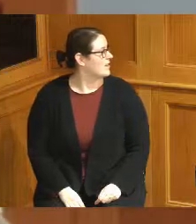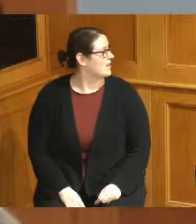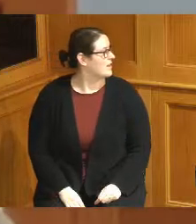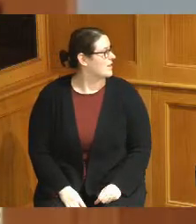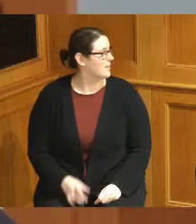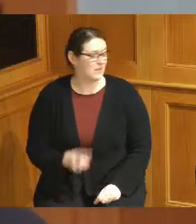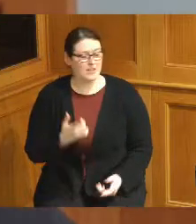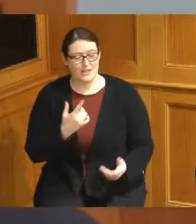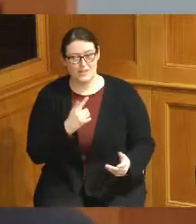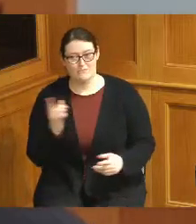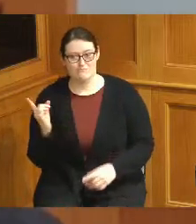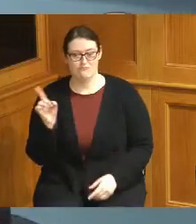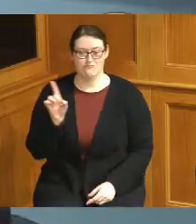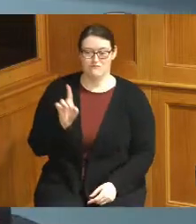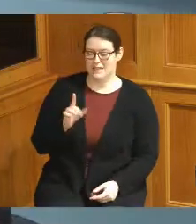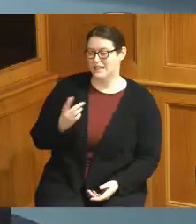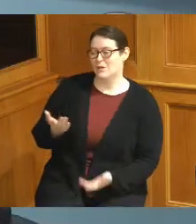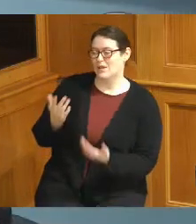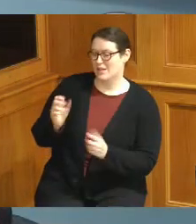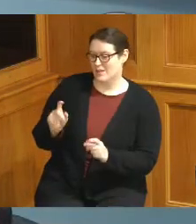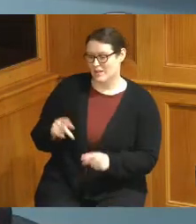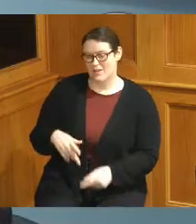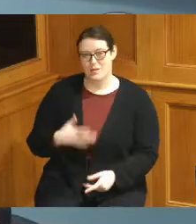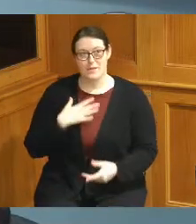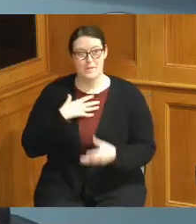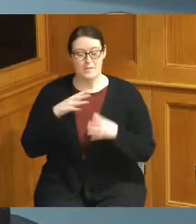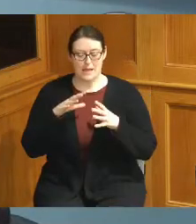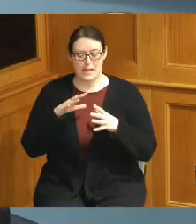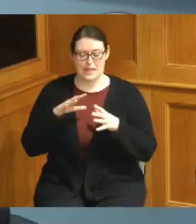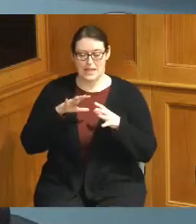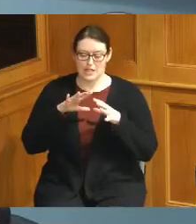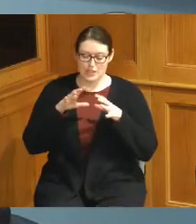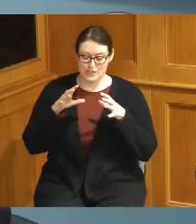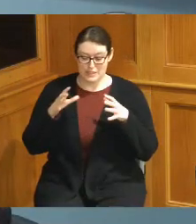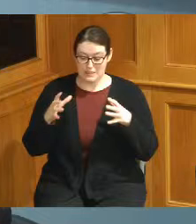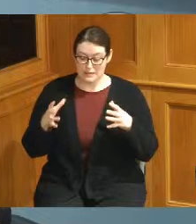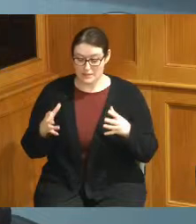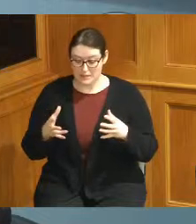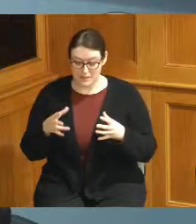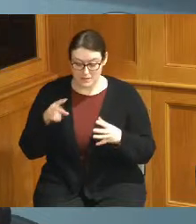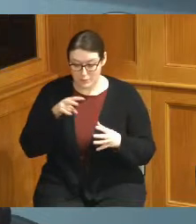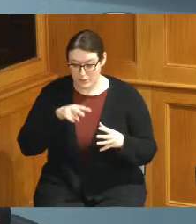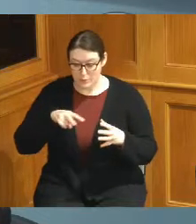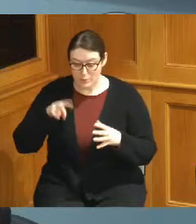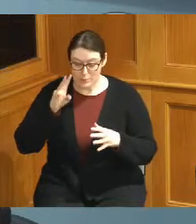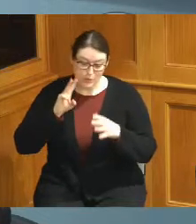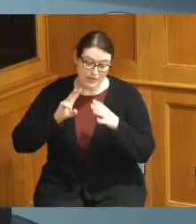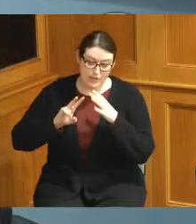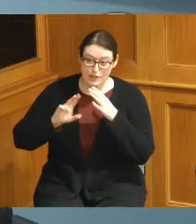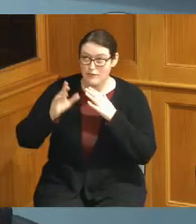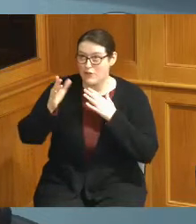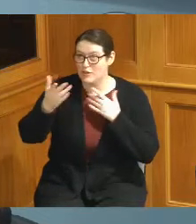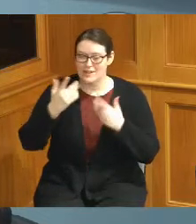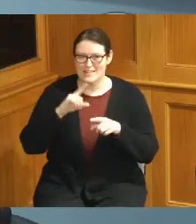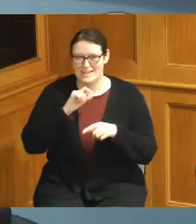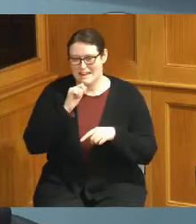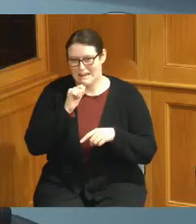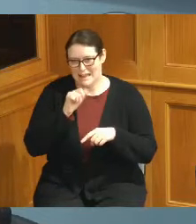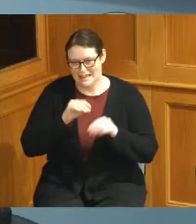He's planning. coming up. Well, my crystal ball isn't quite that clear. I can tell you that Givaudan began